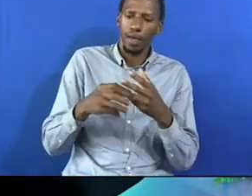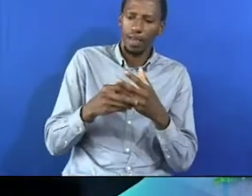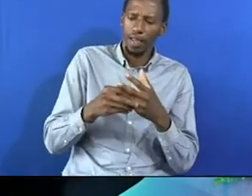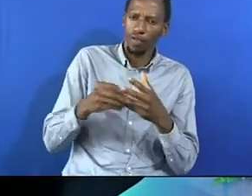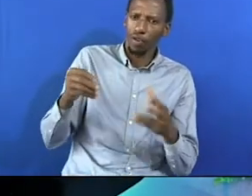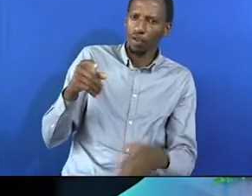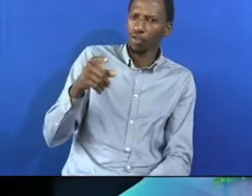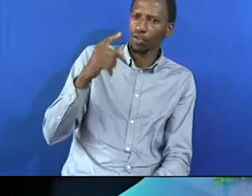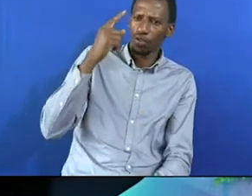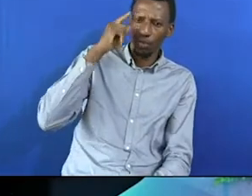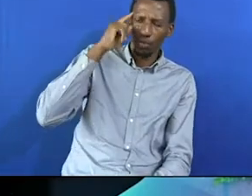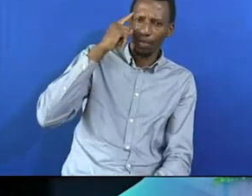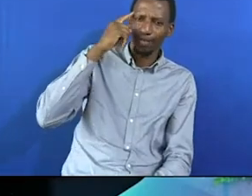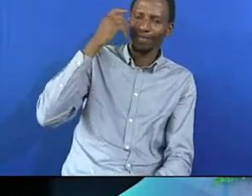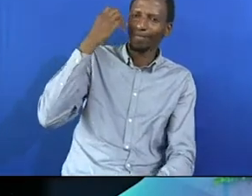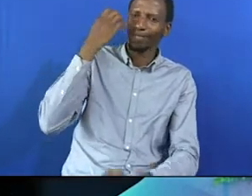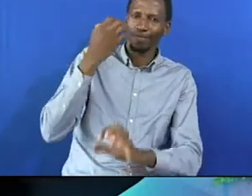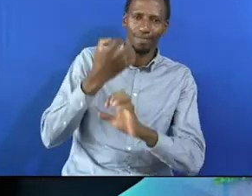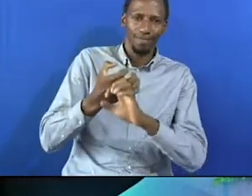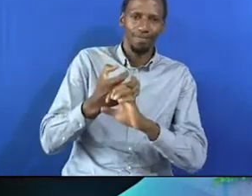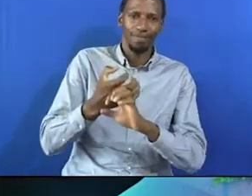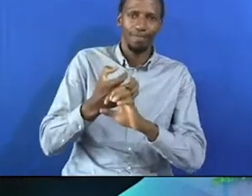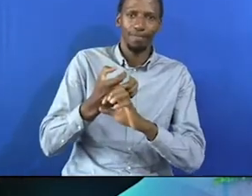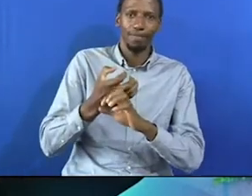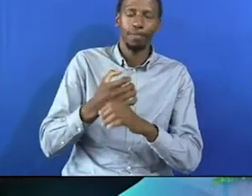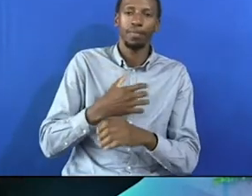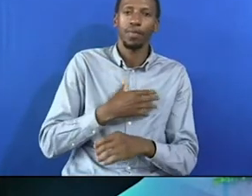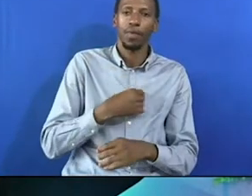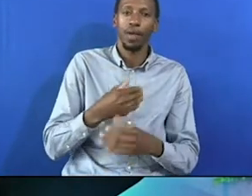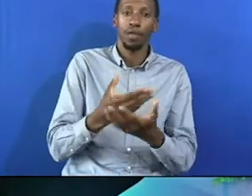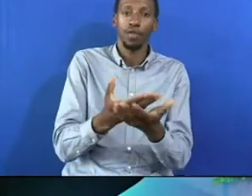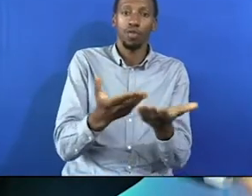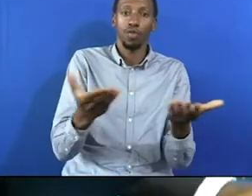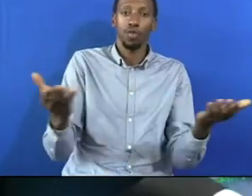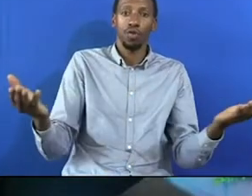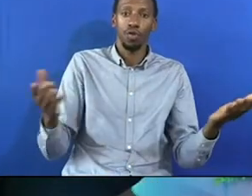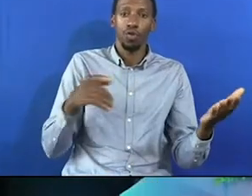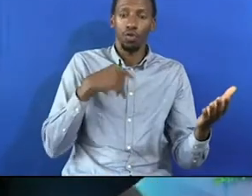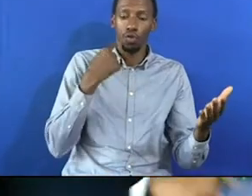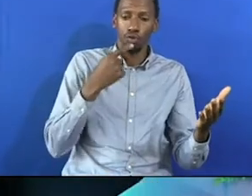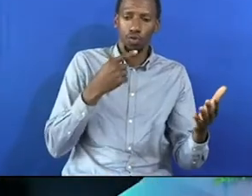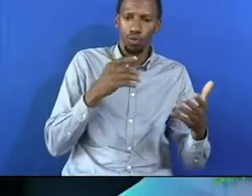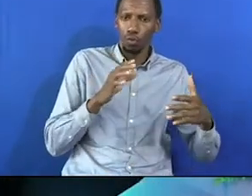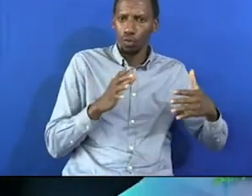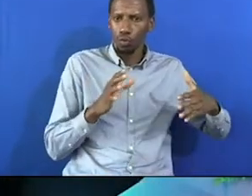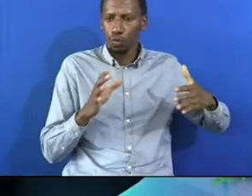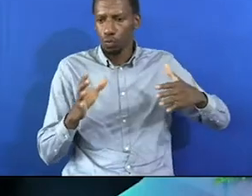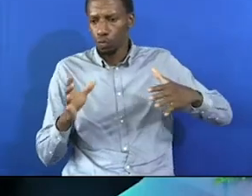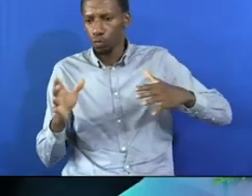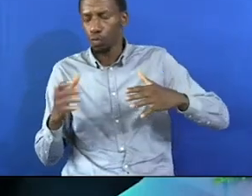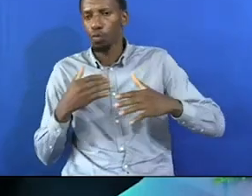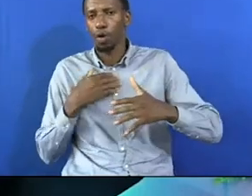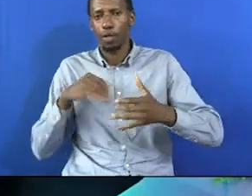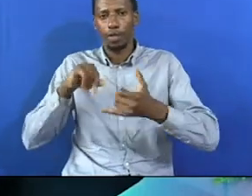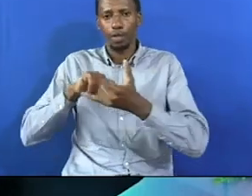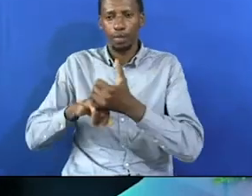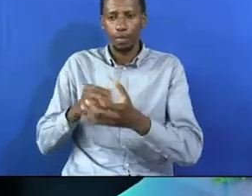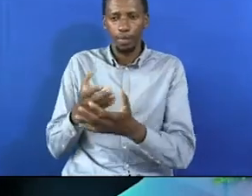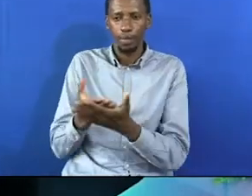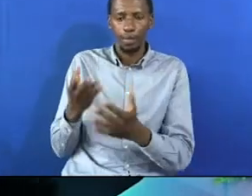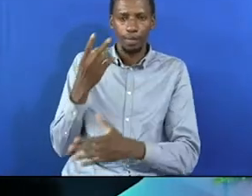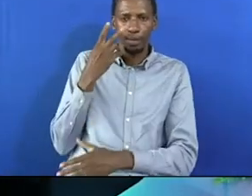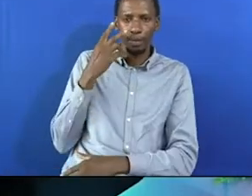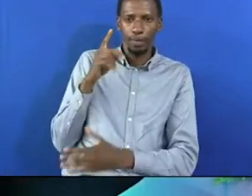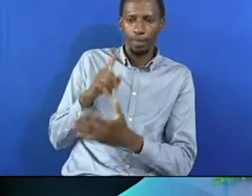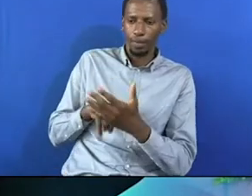seem very difficult. And those who are running to marriage so that they